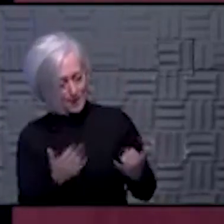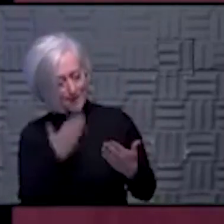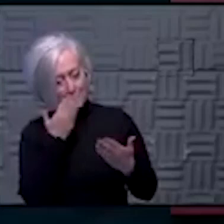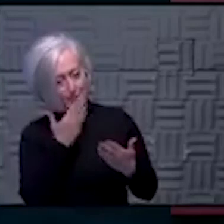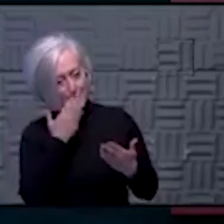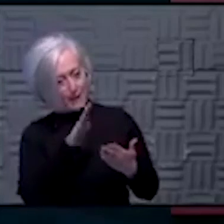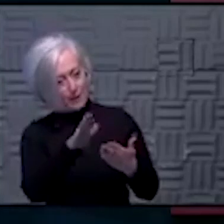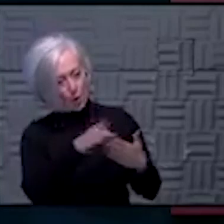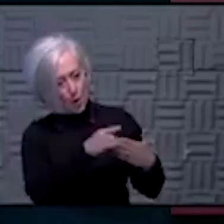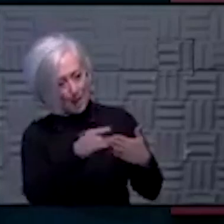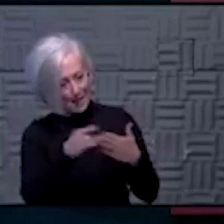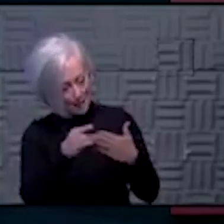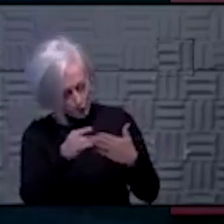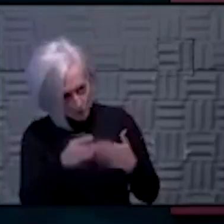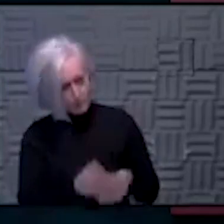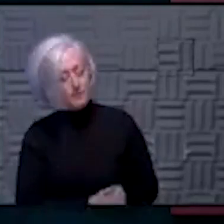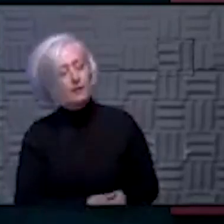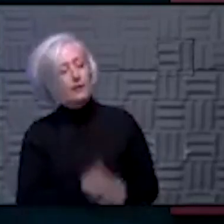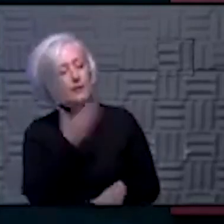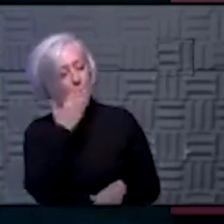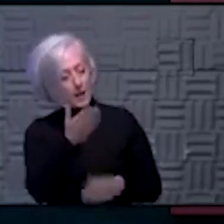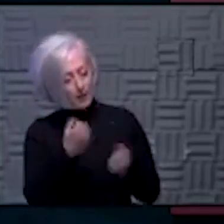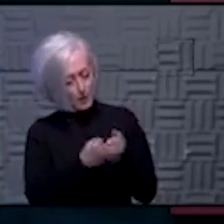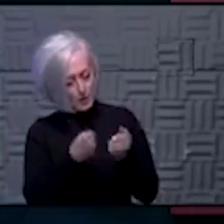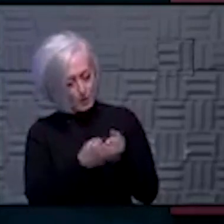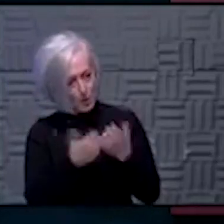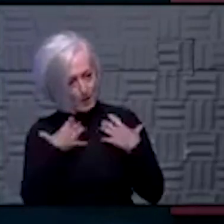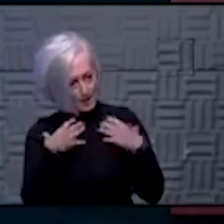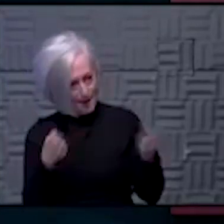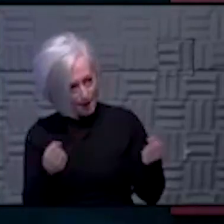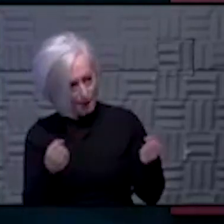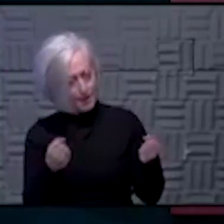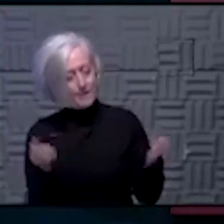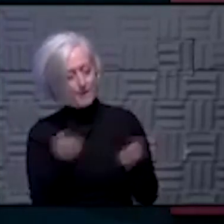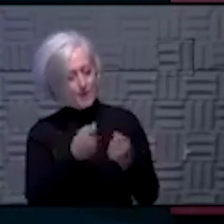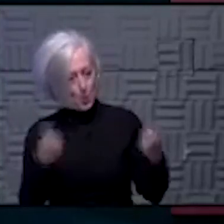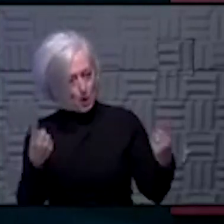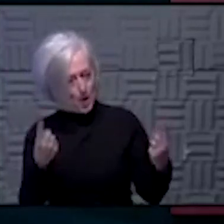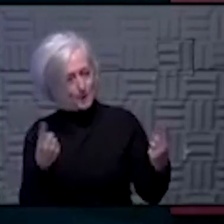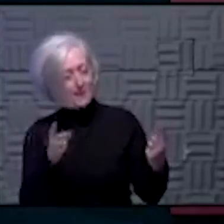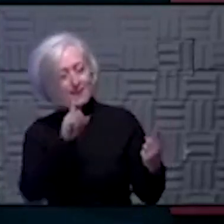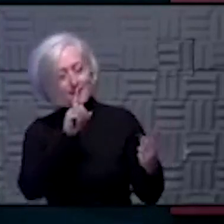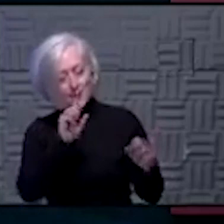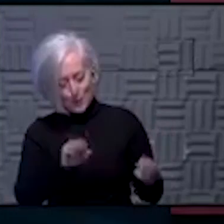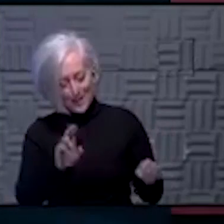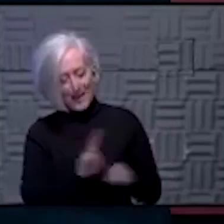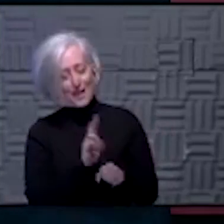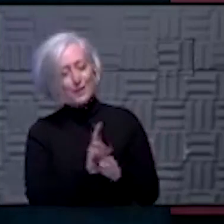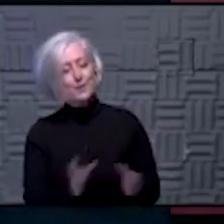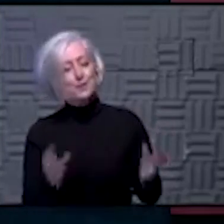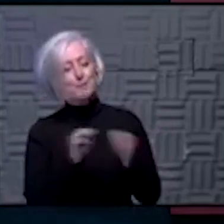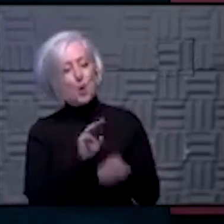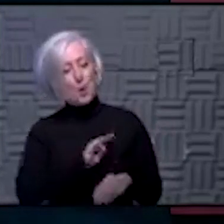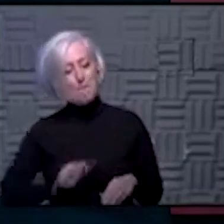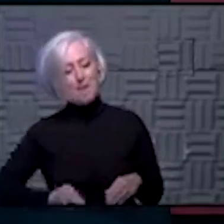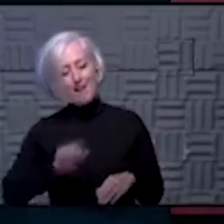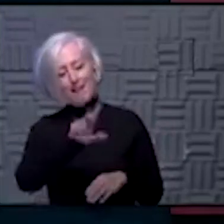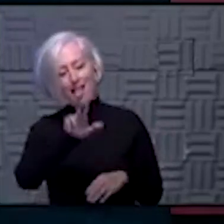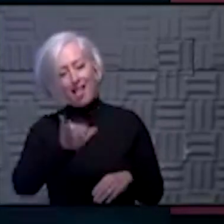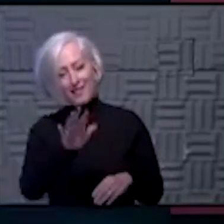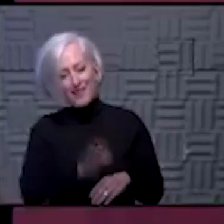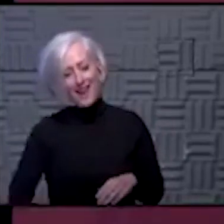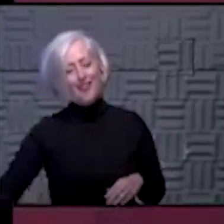and stewardship in the community and championing the health of everyone. We could use a lot more Mayor Alveys out there. So thank you, sir.